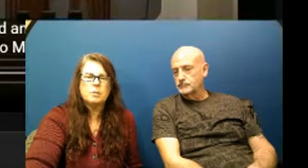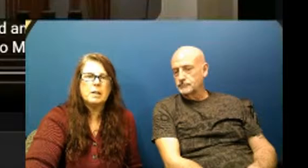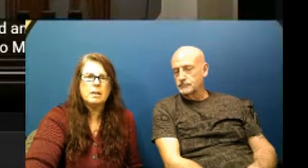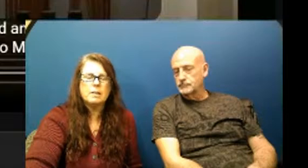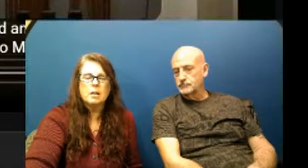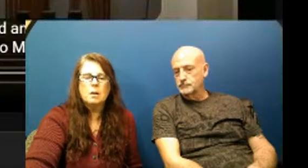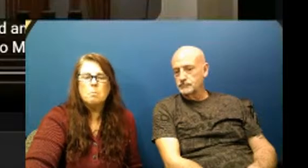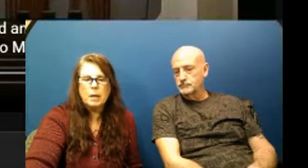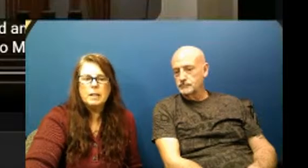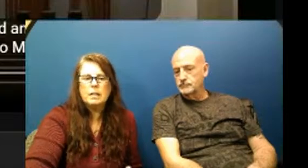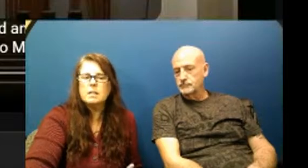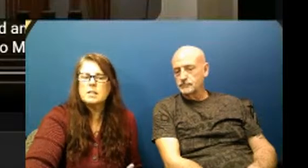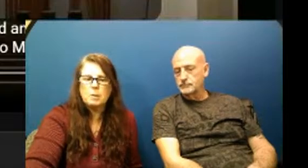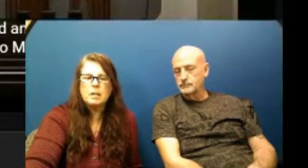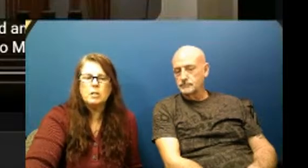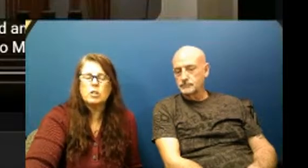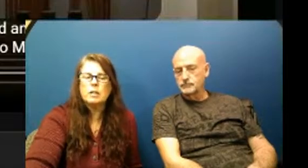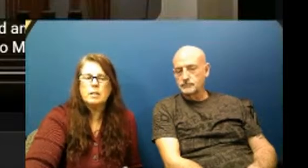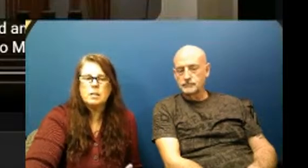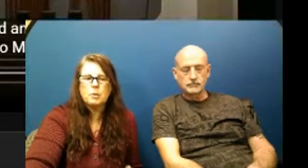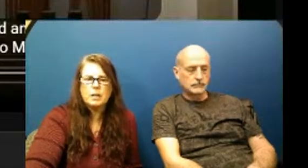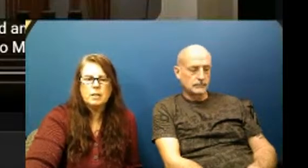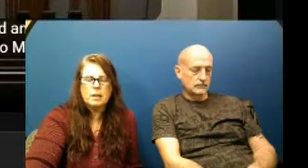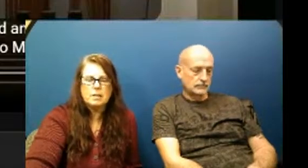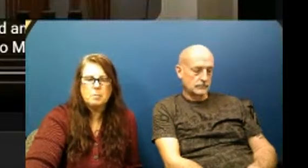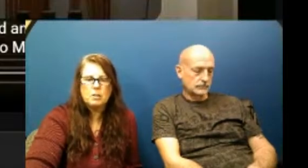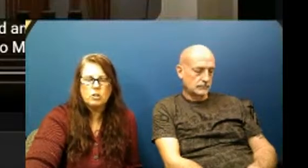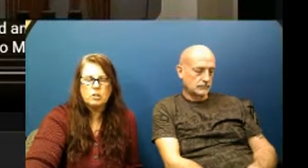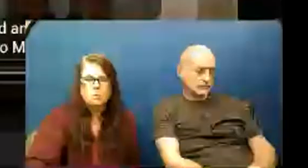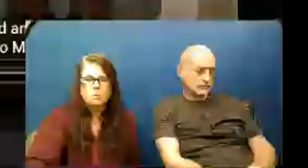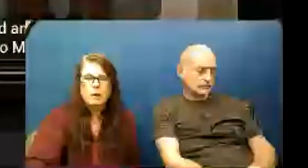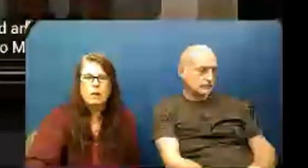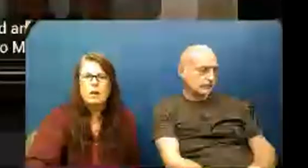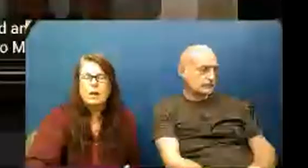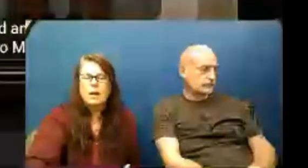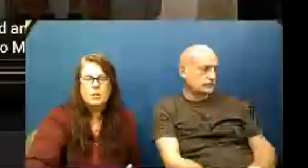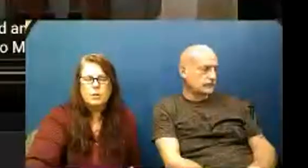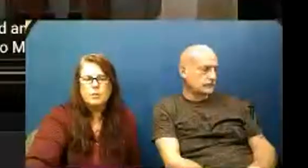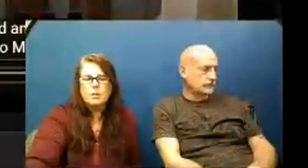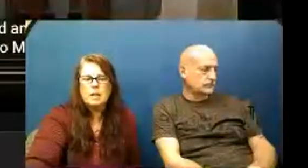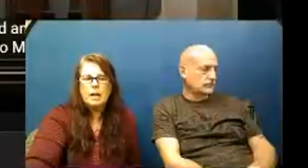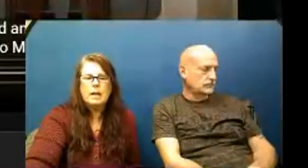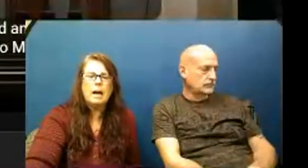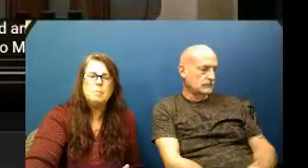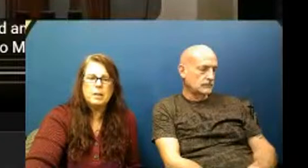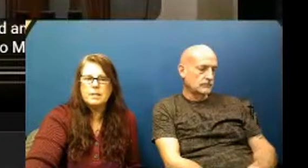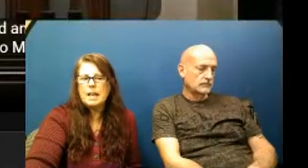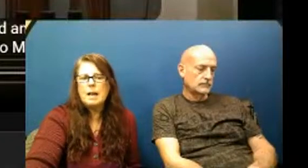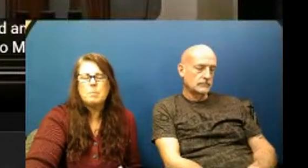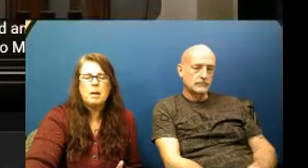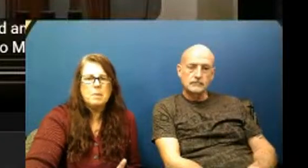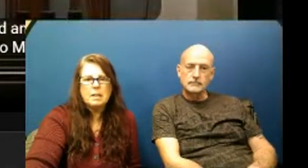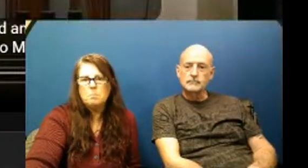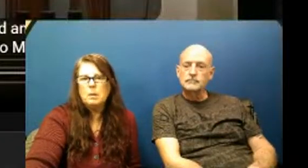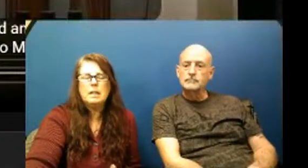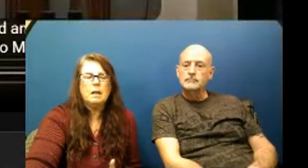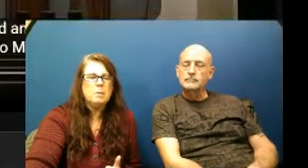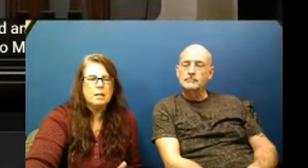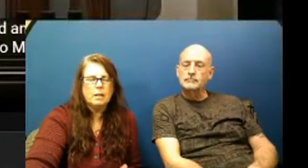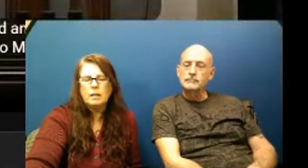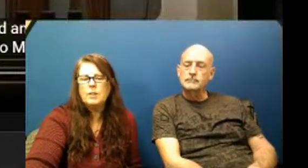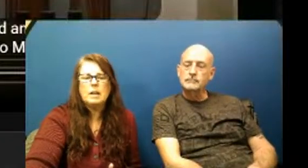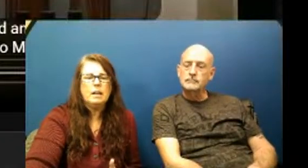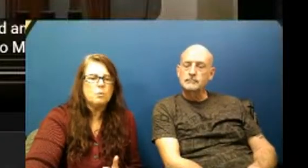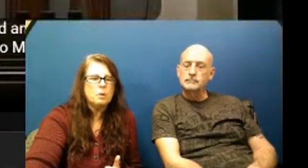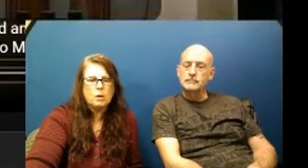involved in there is because money is speech, and it is protected as speech as well. And so they're saying, hey, I'm on this app, I'm making money, I'm